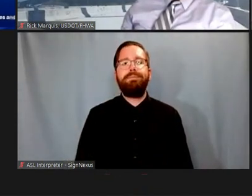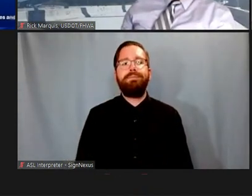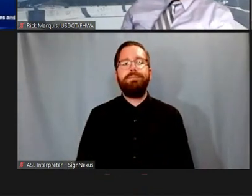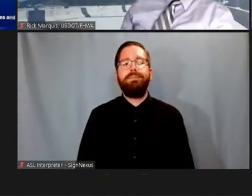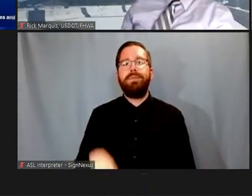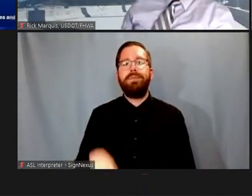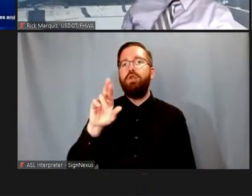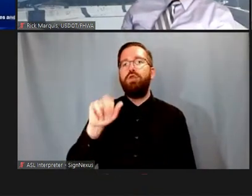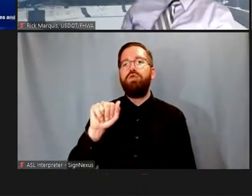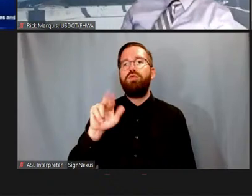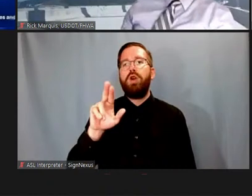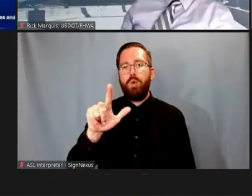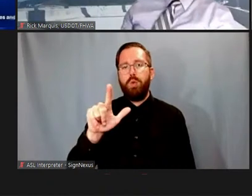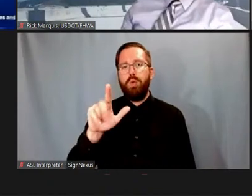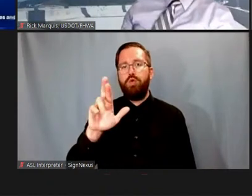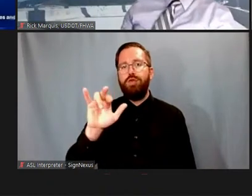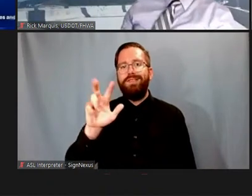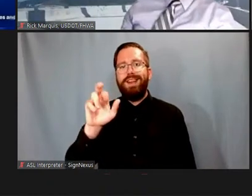raul rivera